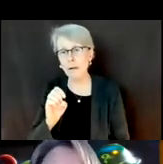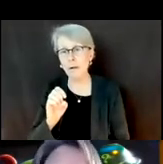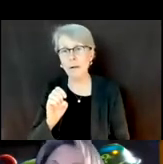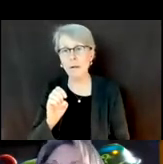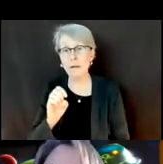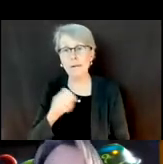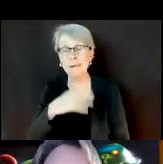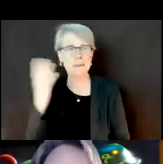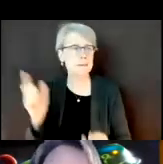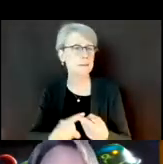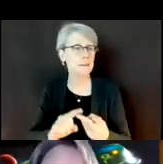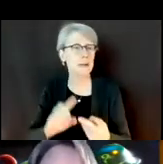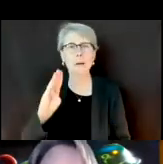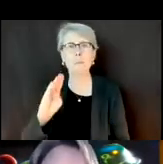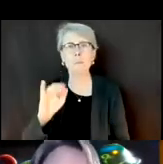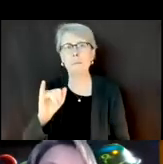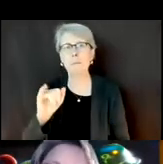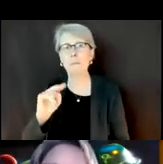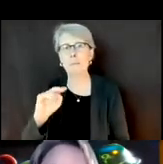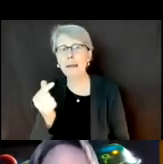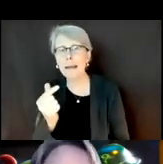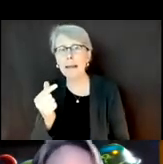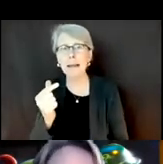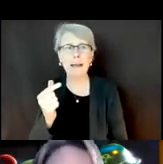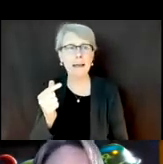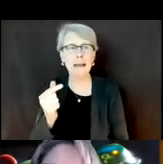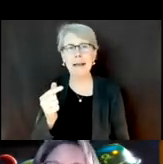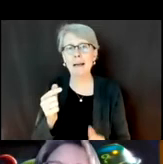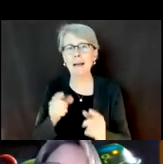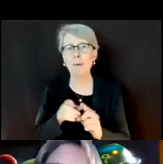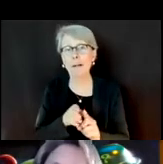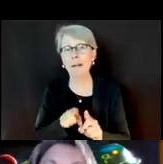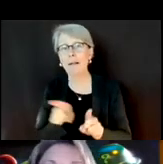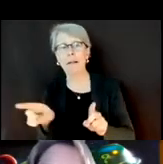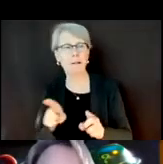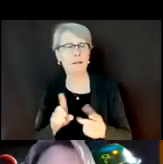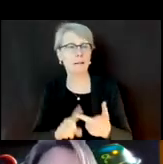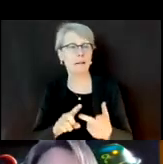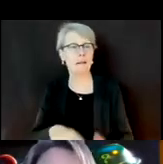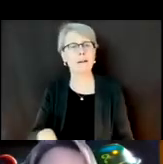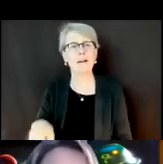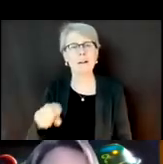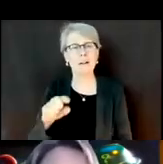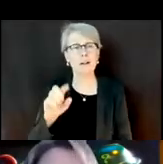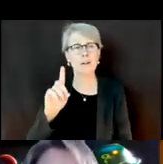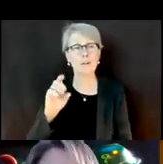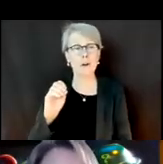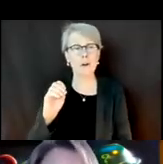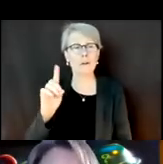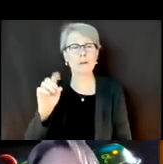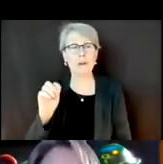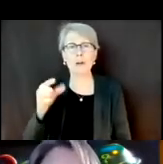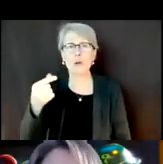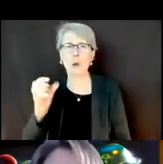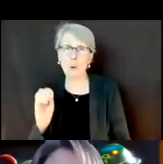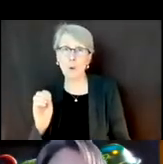mind, maybe Bing if you've branched further afield. DuckDuckGo is a privacy-based search engine. But